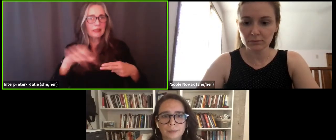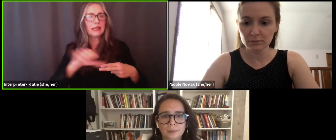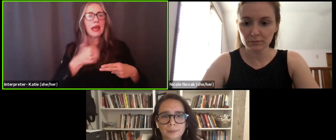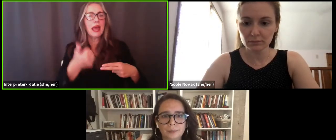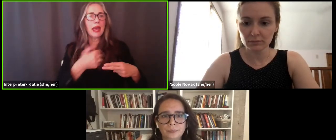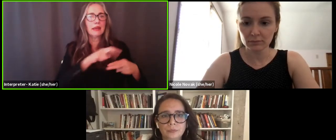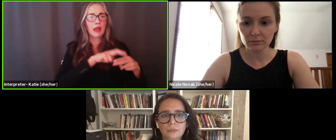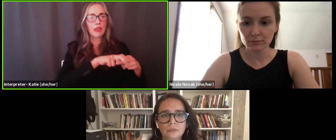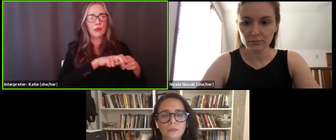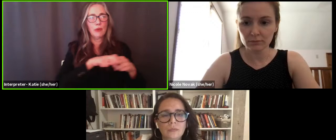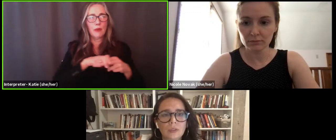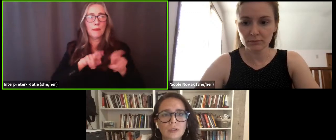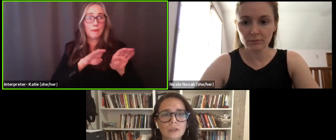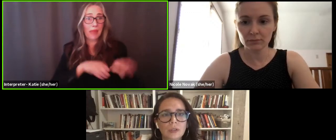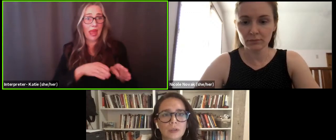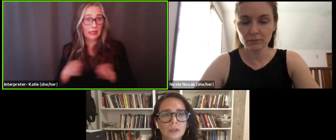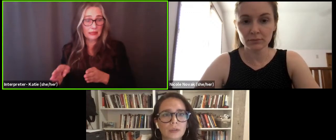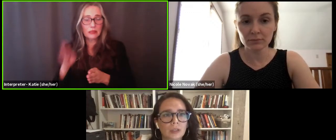um